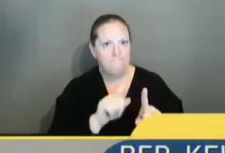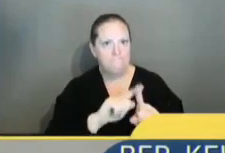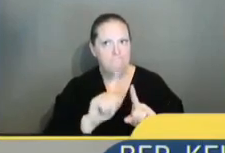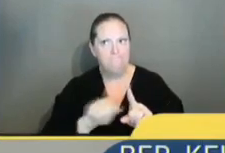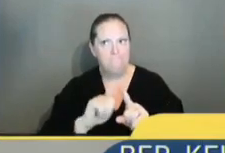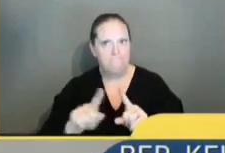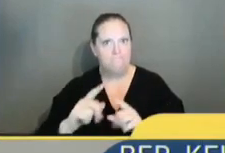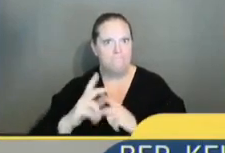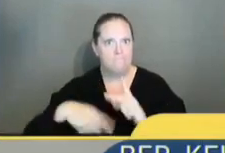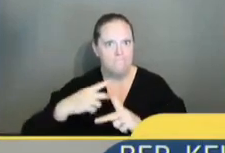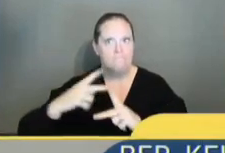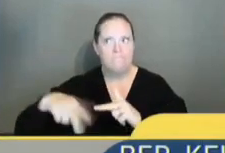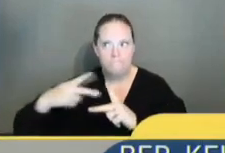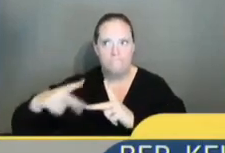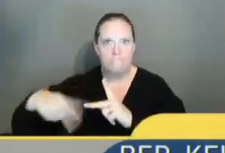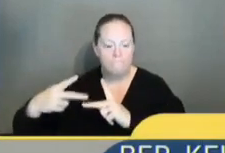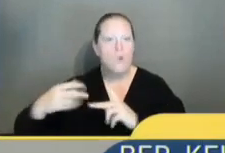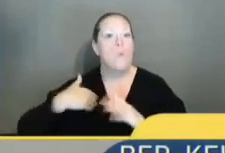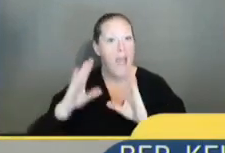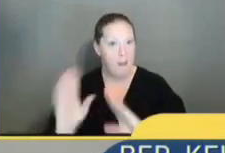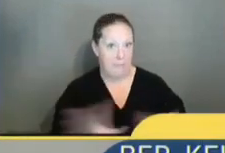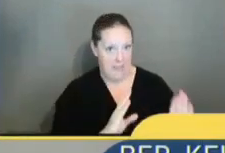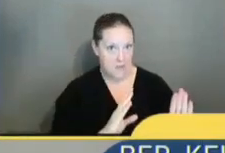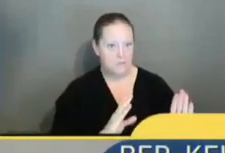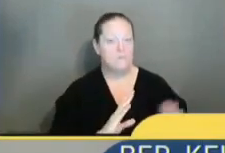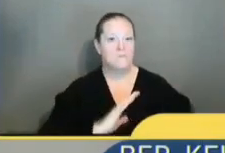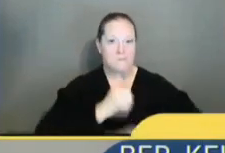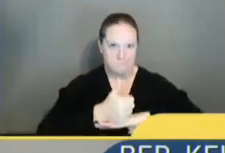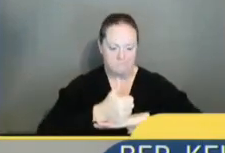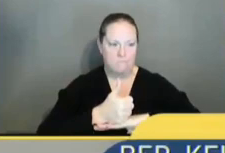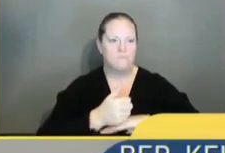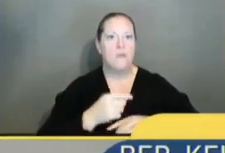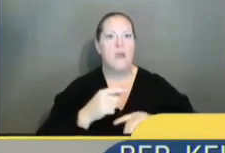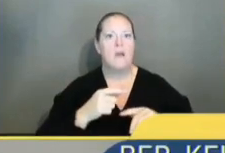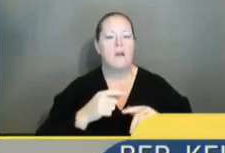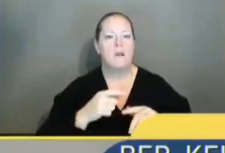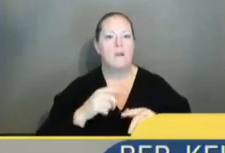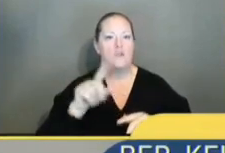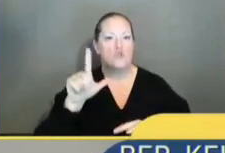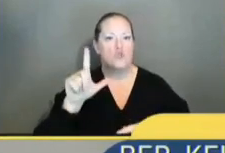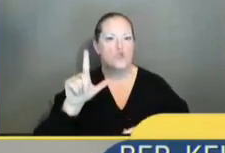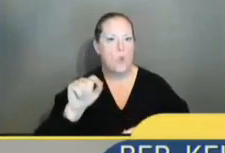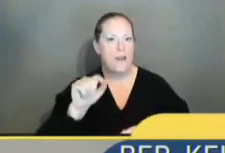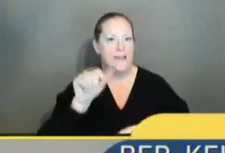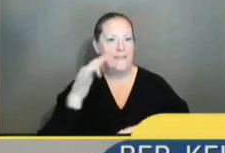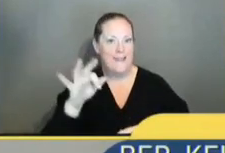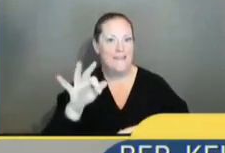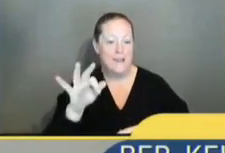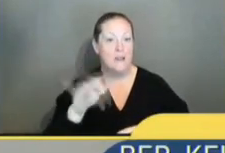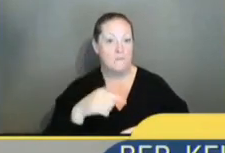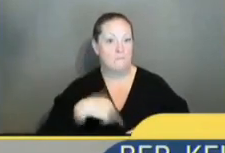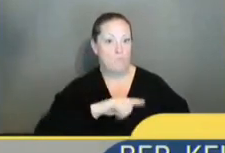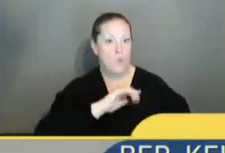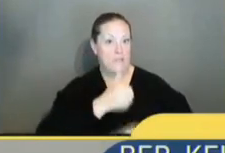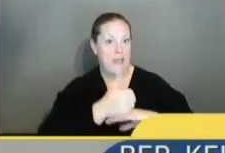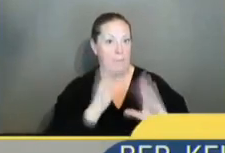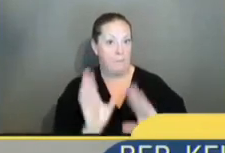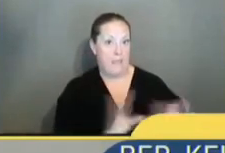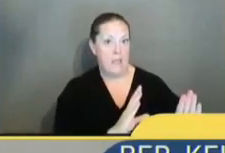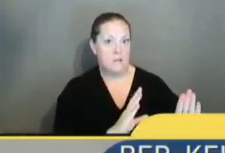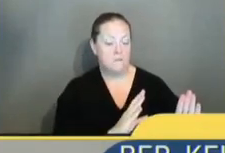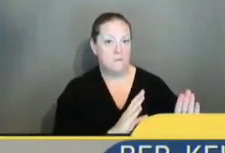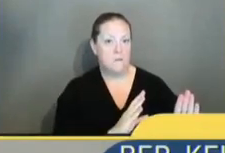few years. And we had a plan initially, I believe, a bill in 2019 that actually set out a plan. And that's,